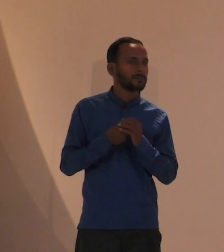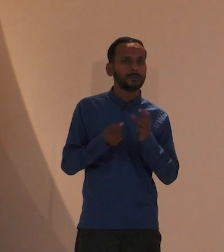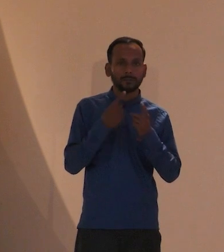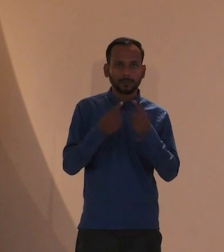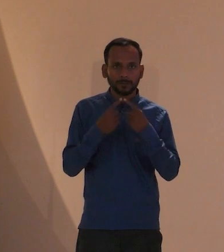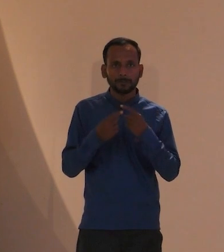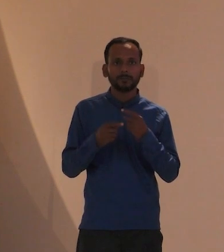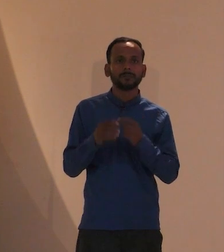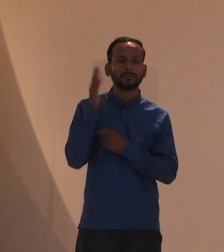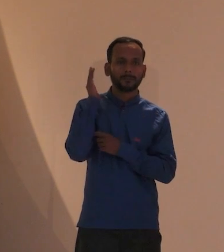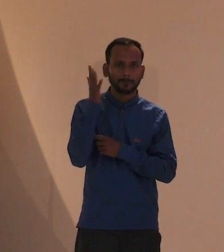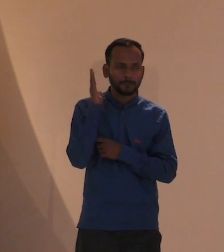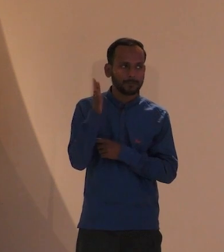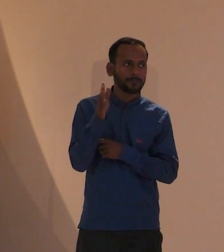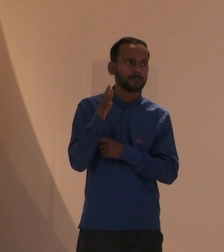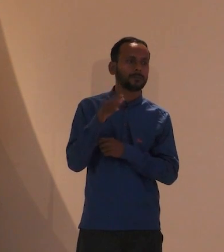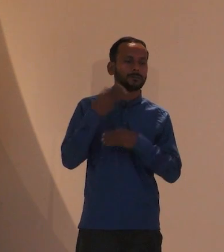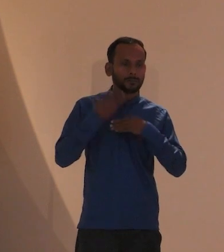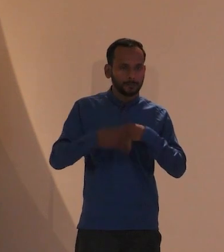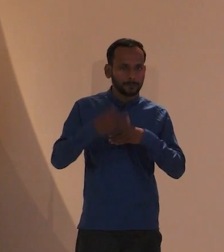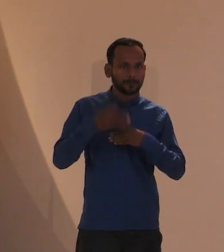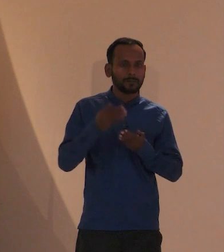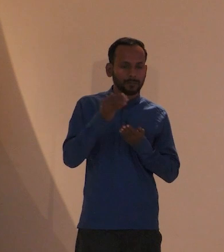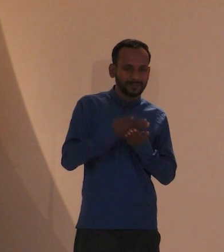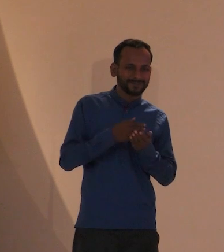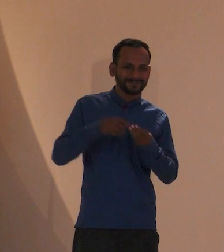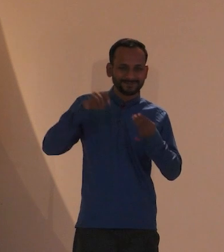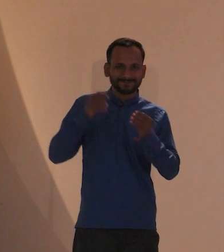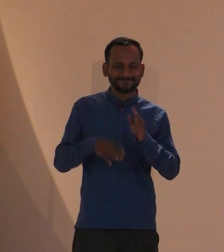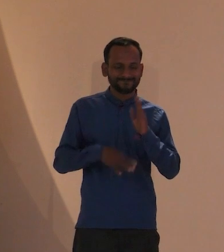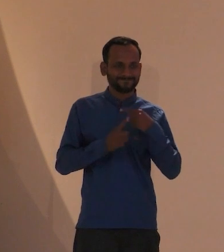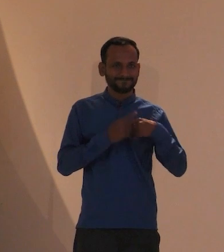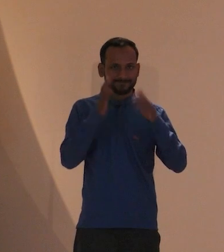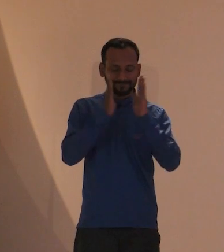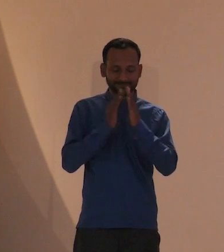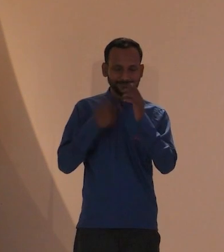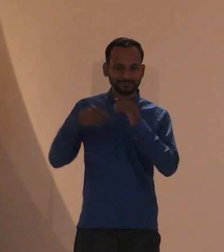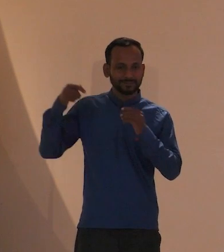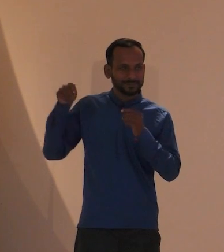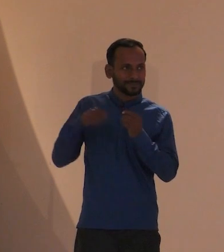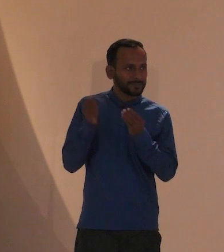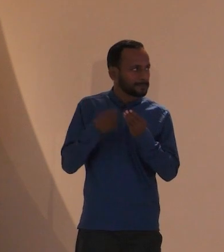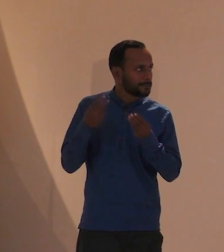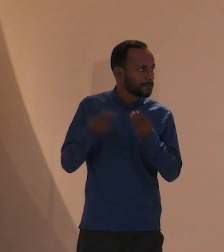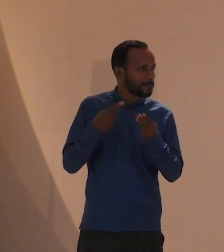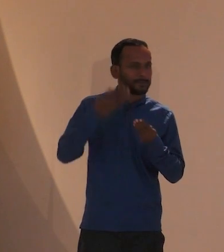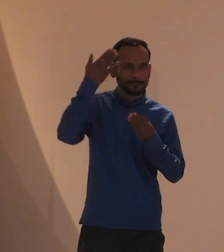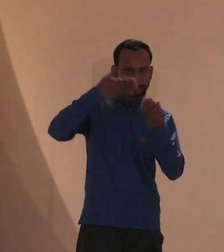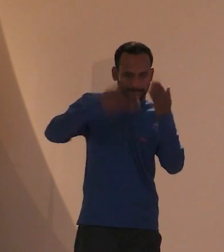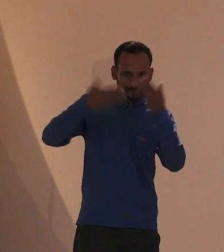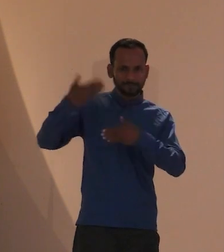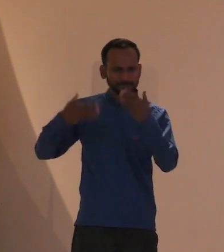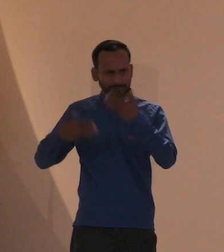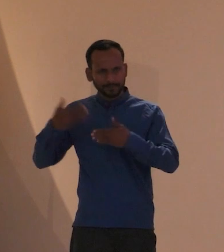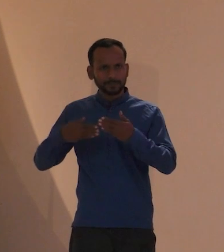talks, lectures. Like during the restoration of the church, we did a lecture and workshop on lime plaster in building